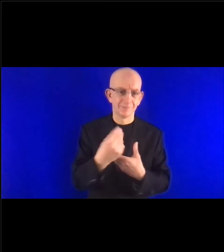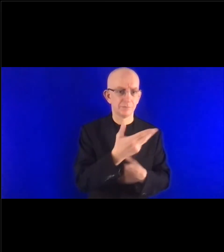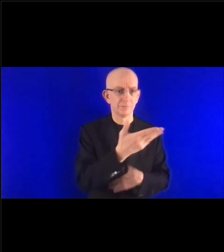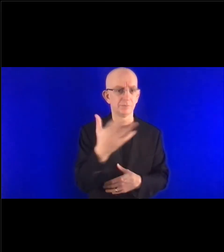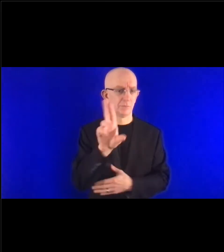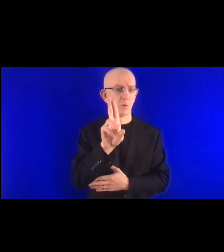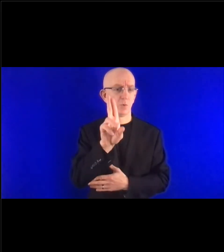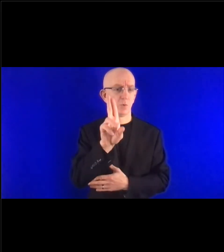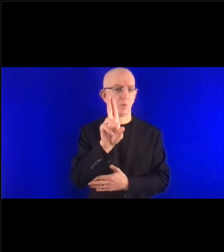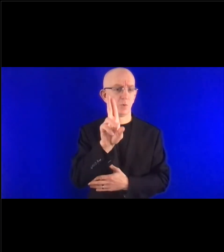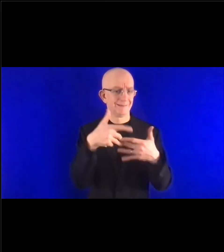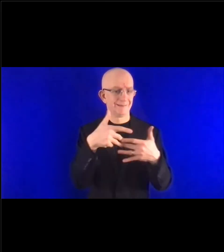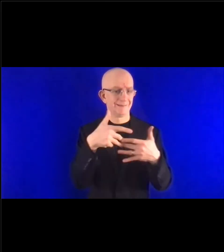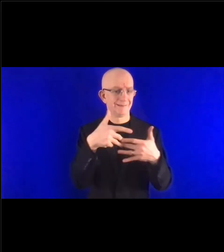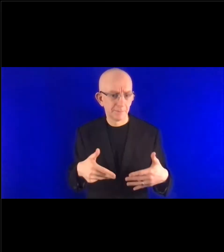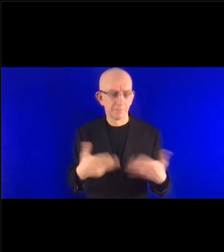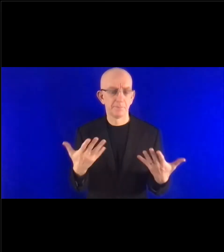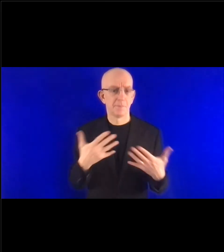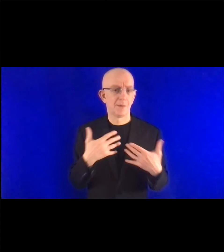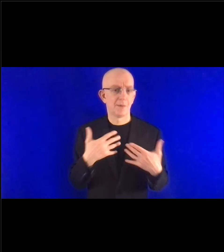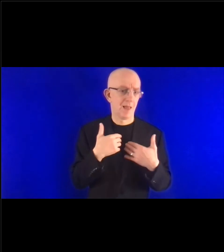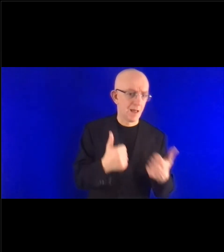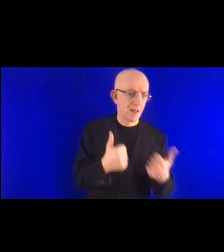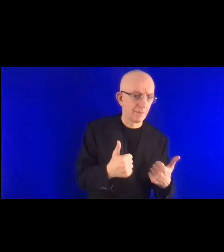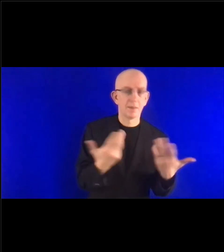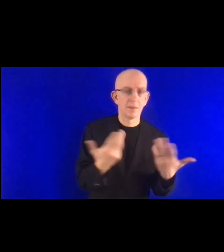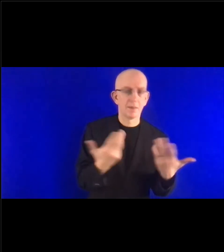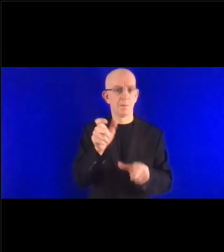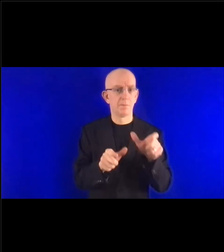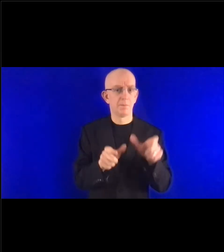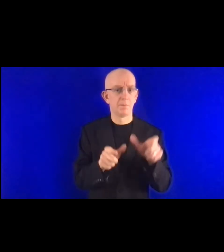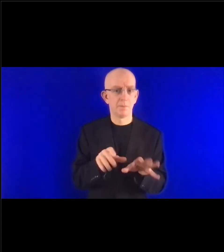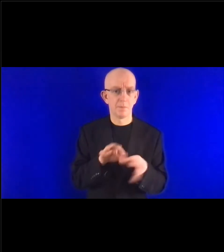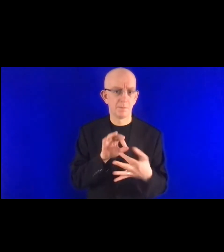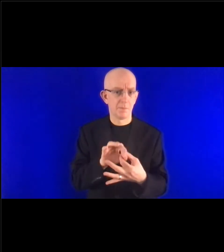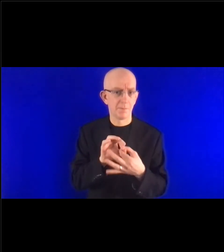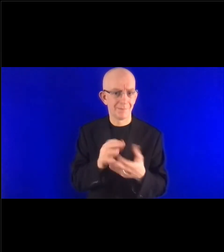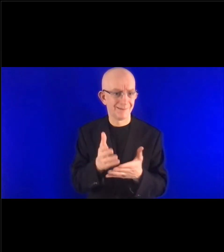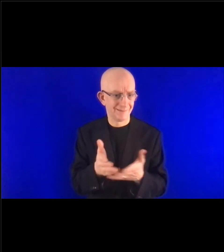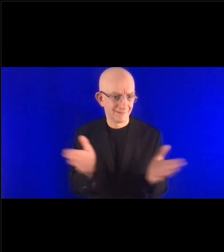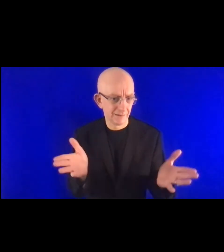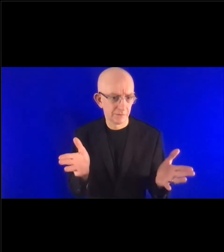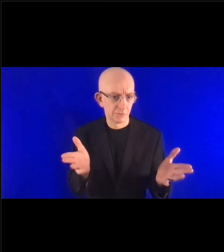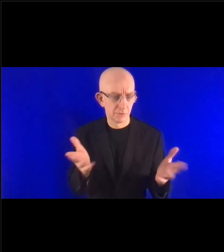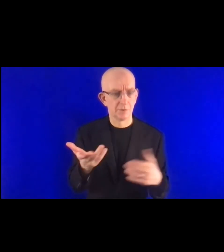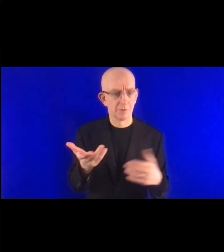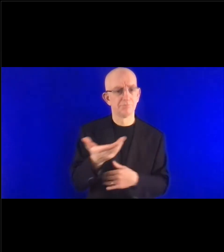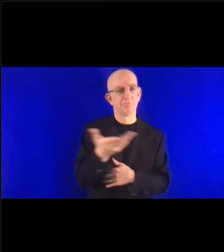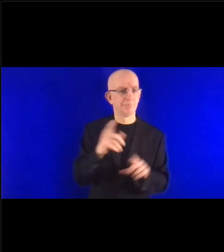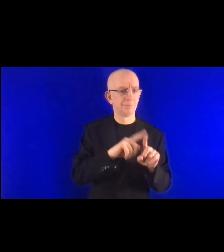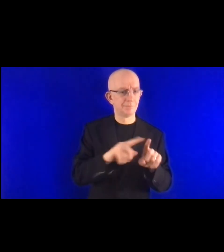from the disability. Means my department is Department of Empowerment